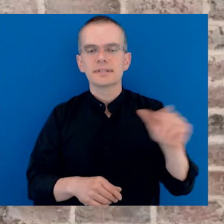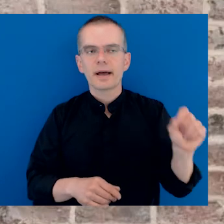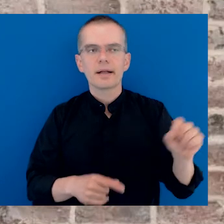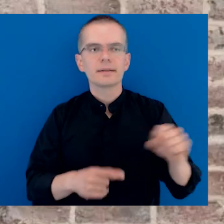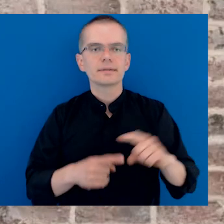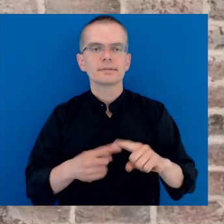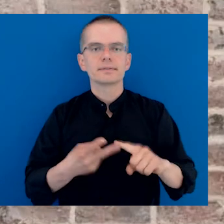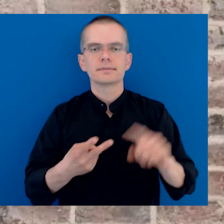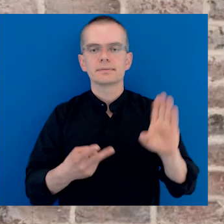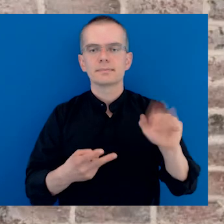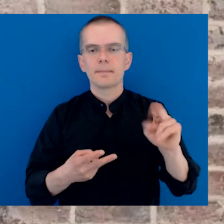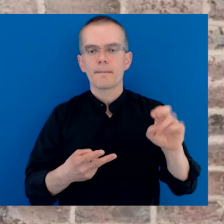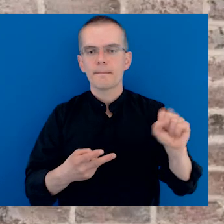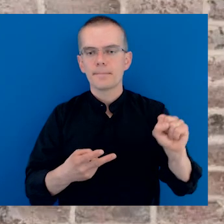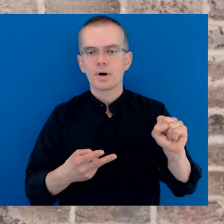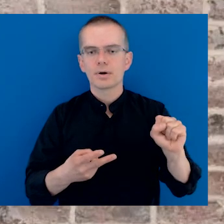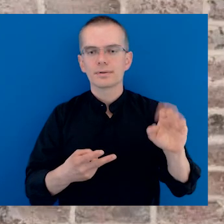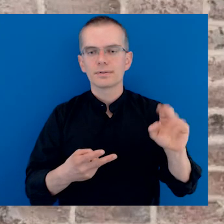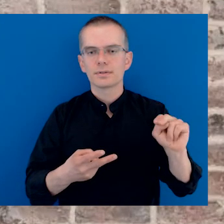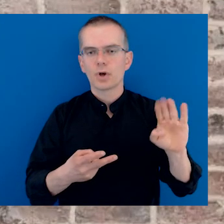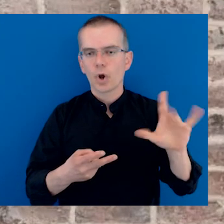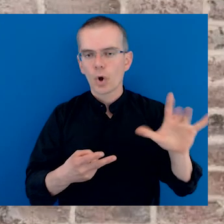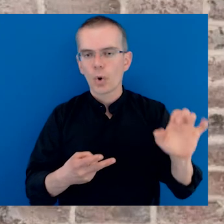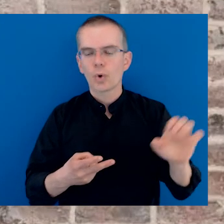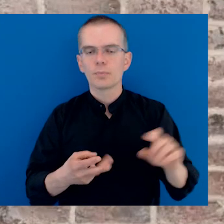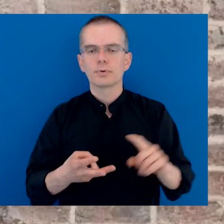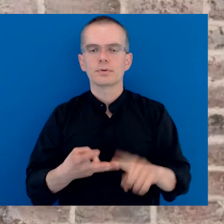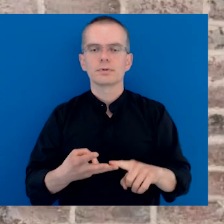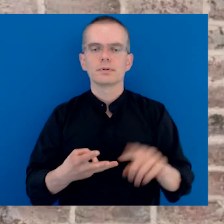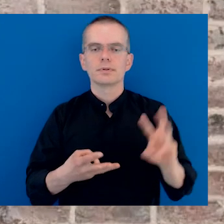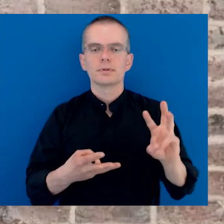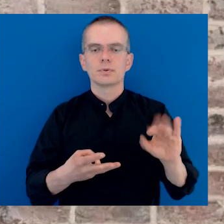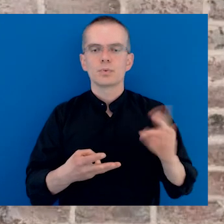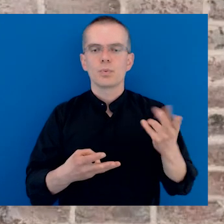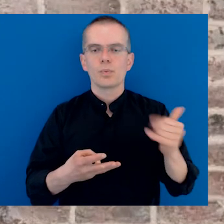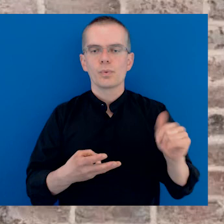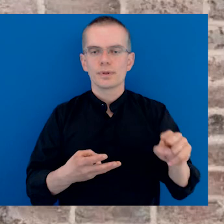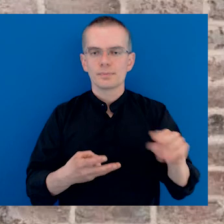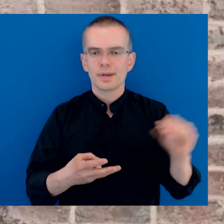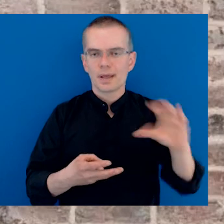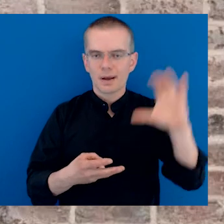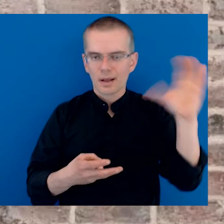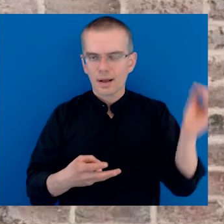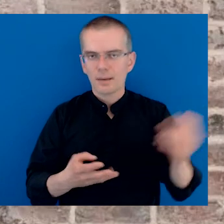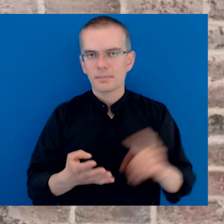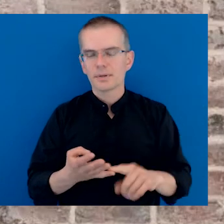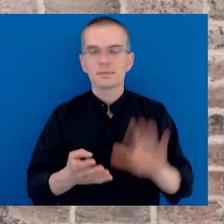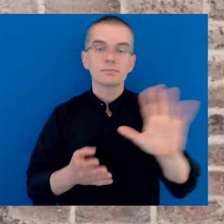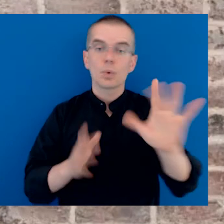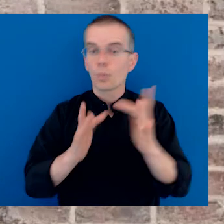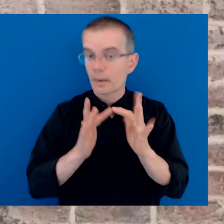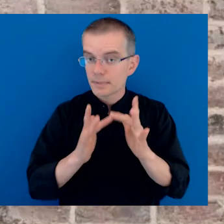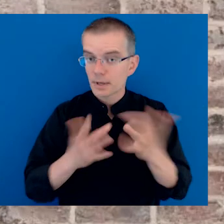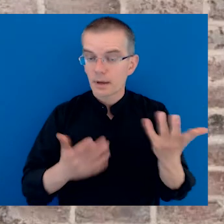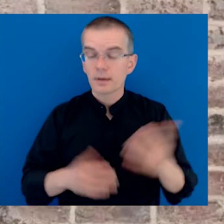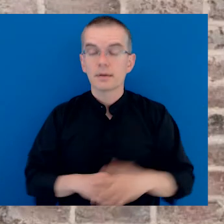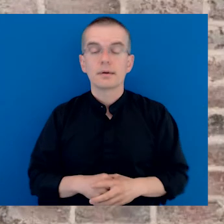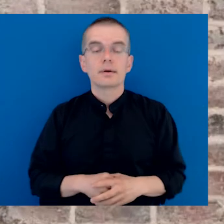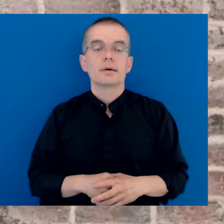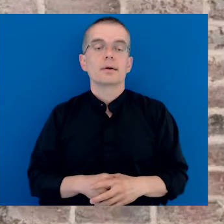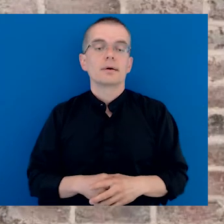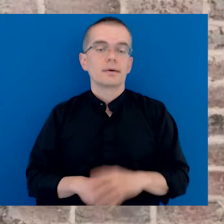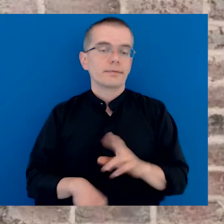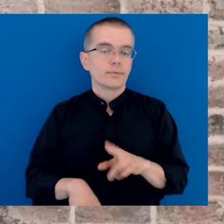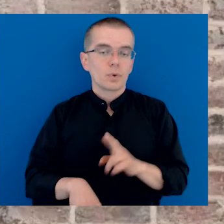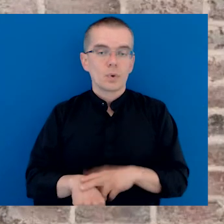Interbang Books in Dallas, Barnes & Noble, Albert Whitman and Company, and Lerner Publishing Group. Also, of